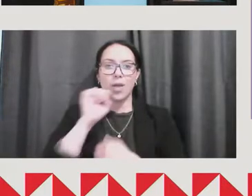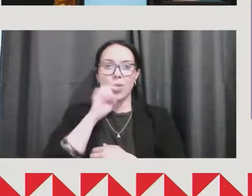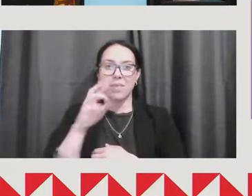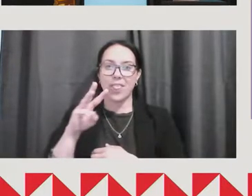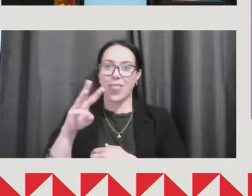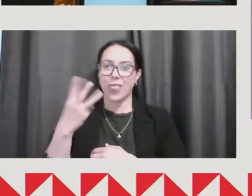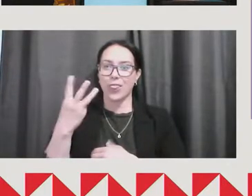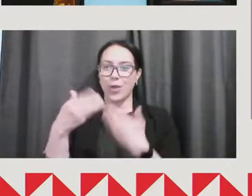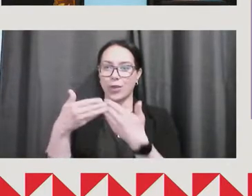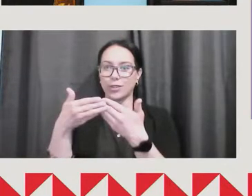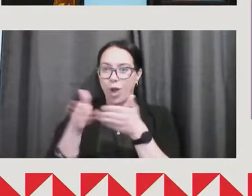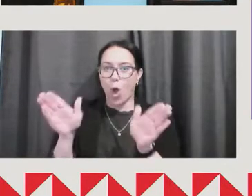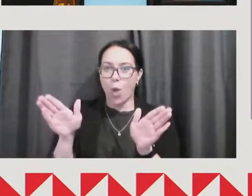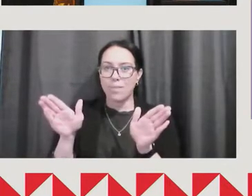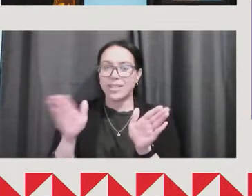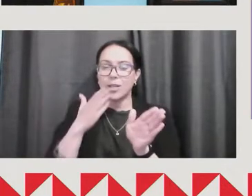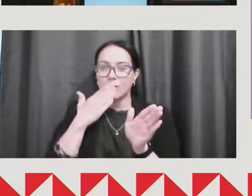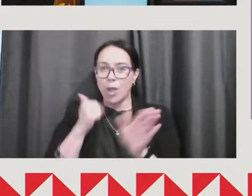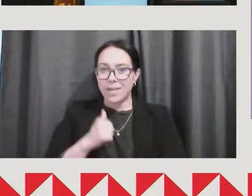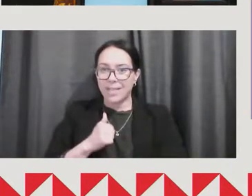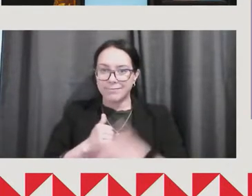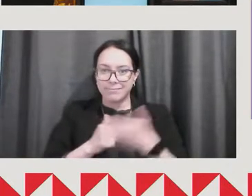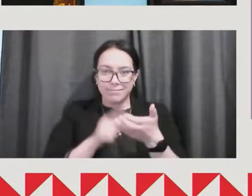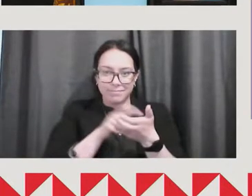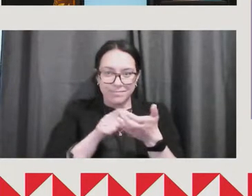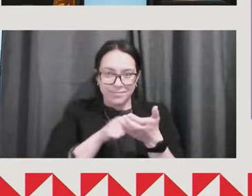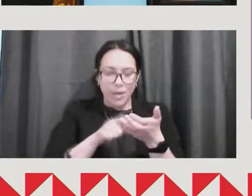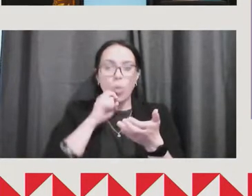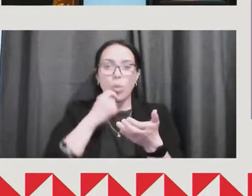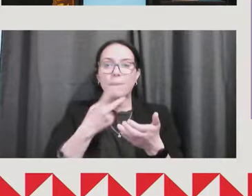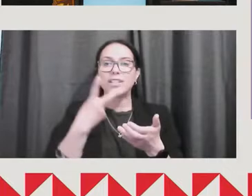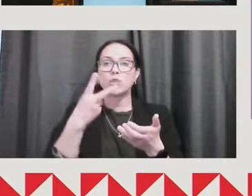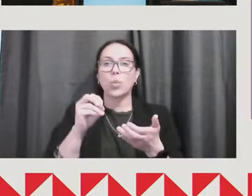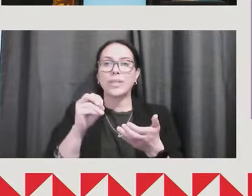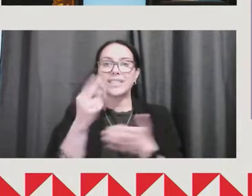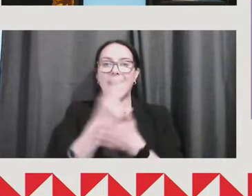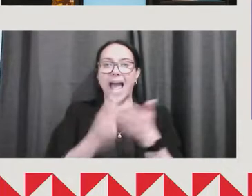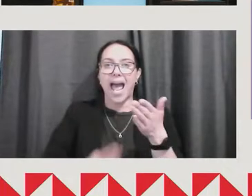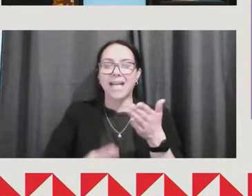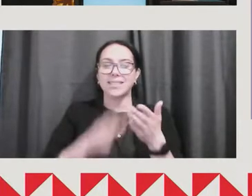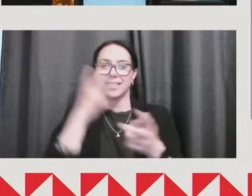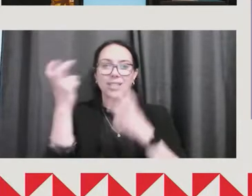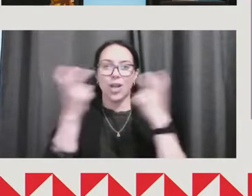take out your pocketbooks because there will be 20 artists looking for your putia